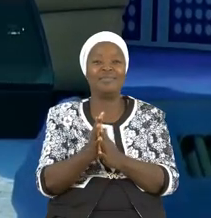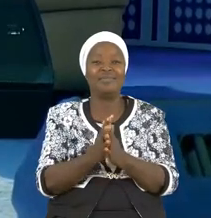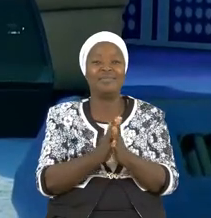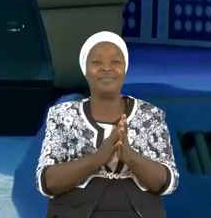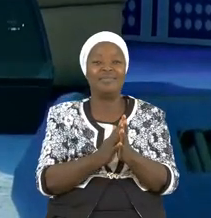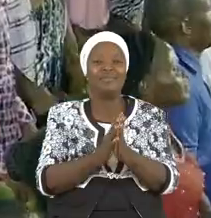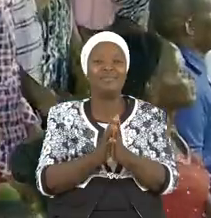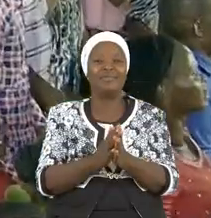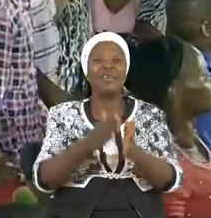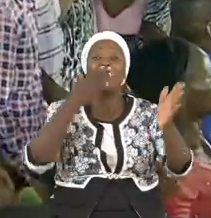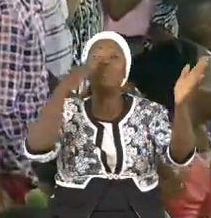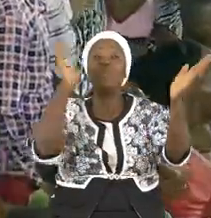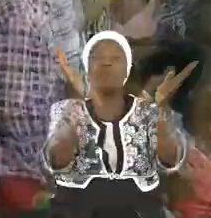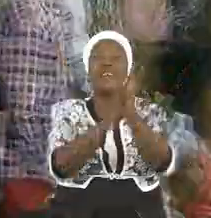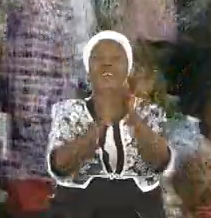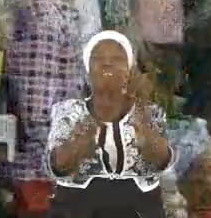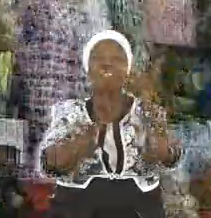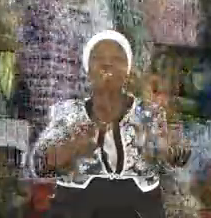Praise the Lord.